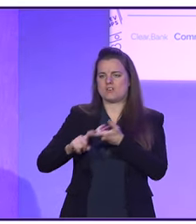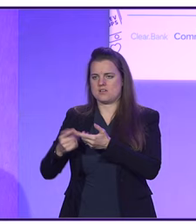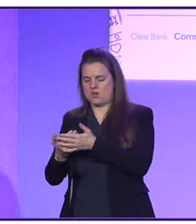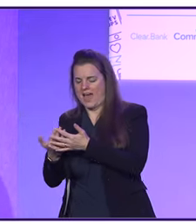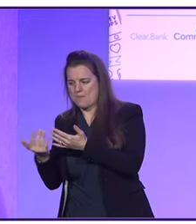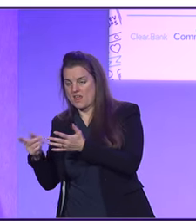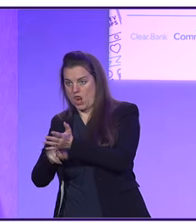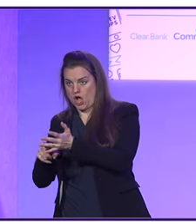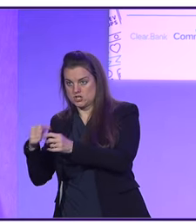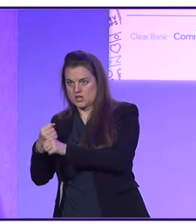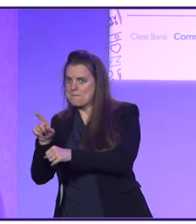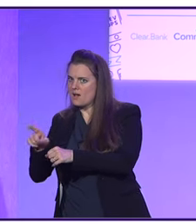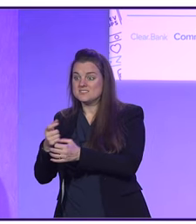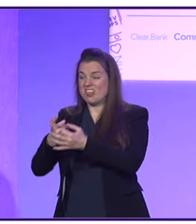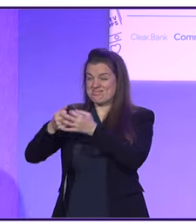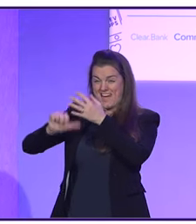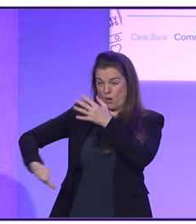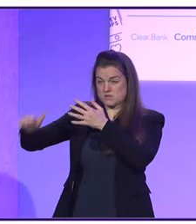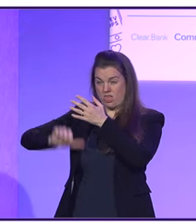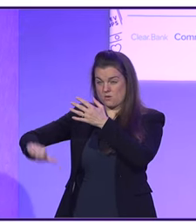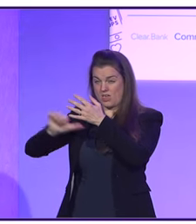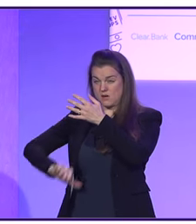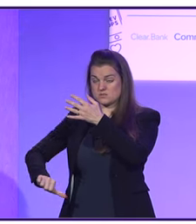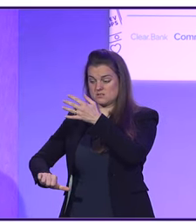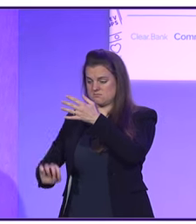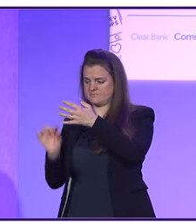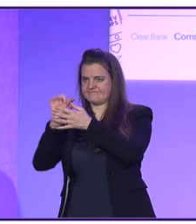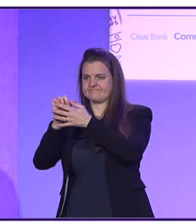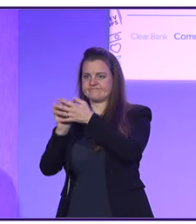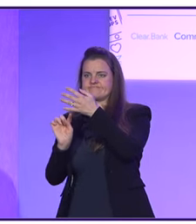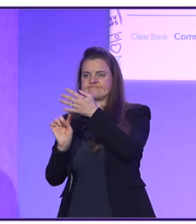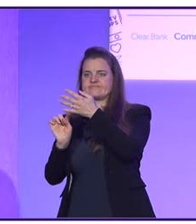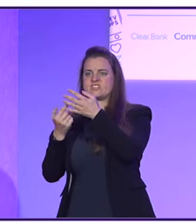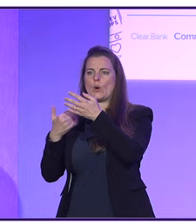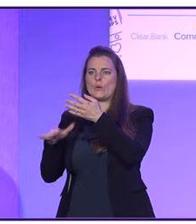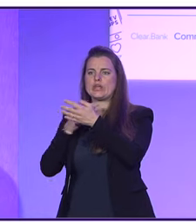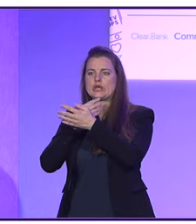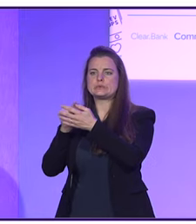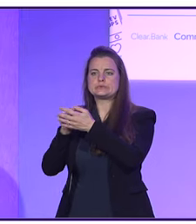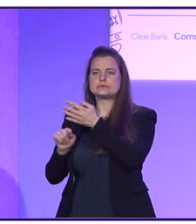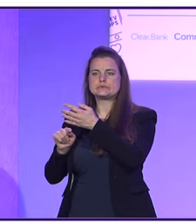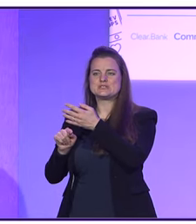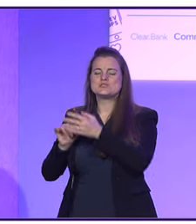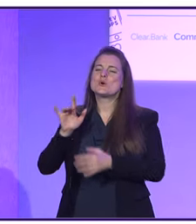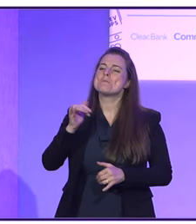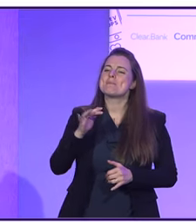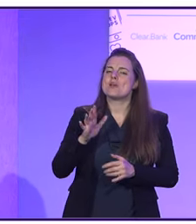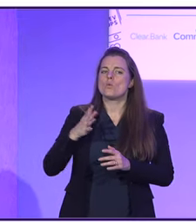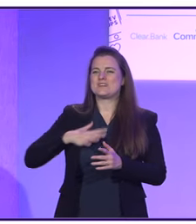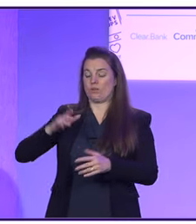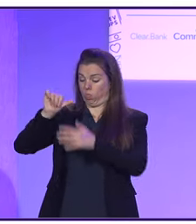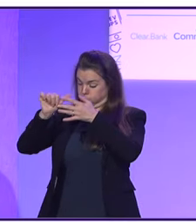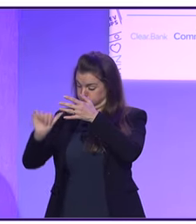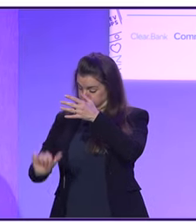of them ever come off. And you know, so really, in the case of alarms, maybe it's more about having the right alarms. Maybe it's about